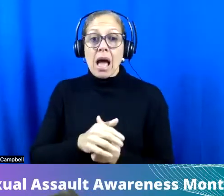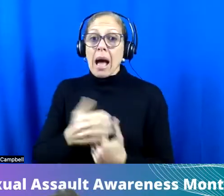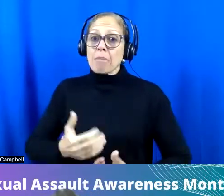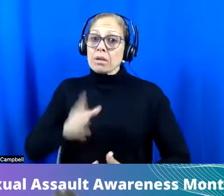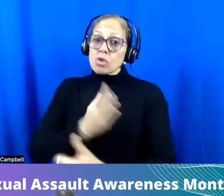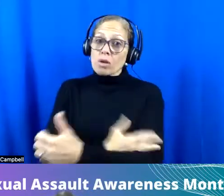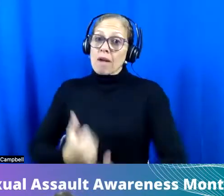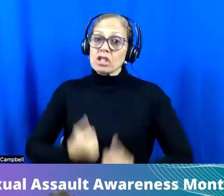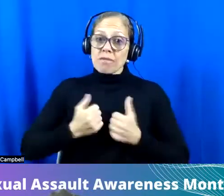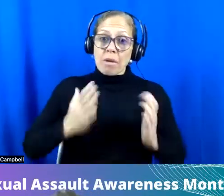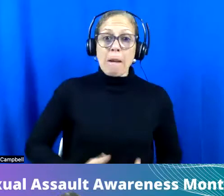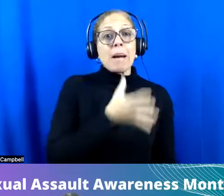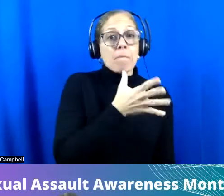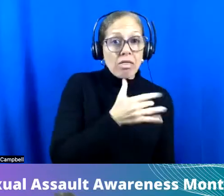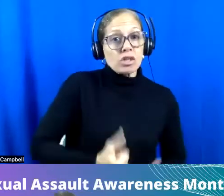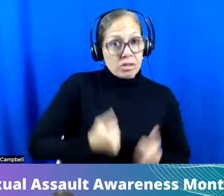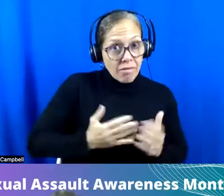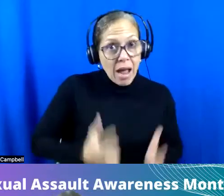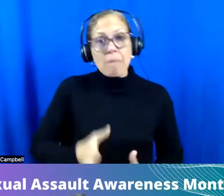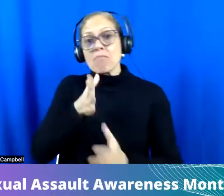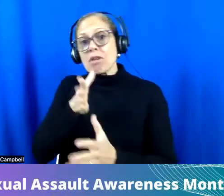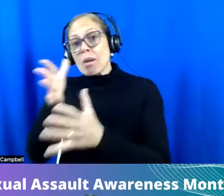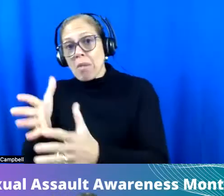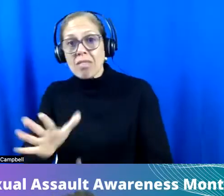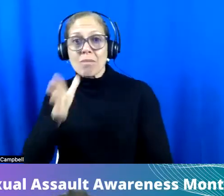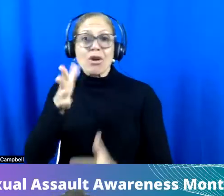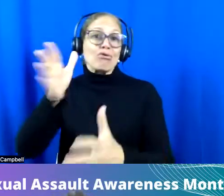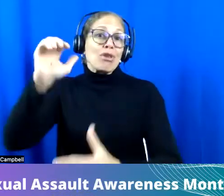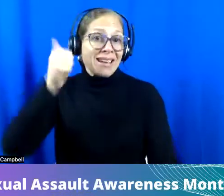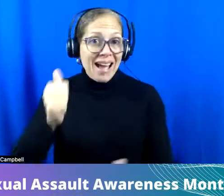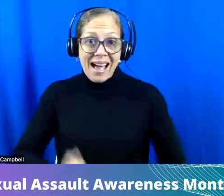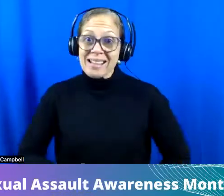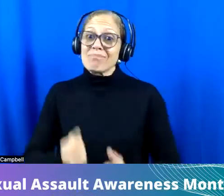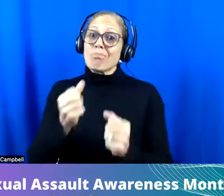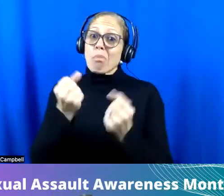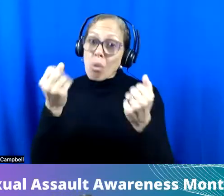is a survivor, my grandmother's, my great aunt, plural,